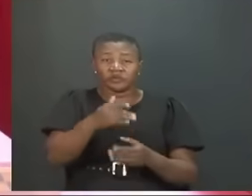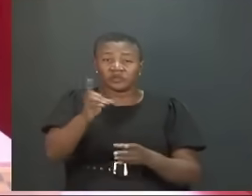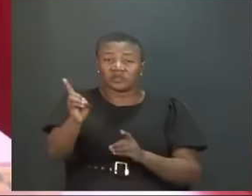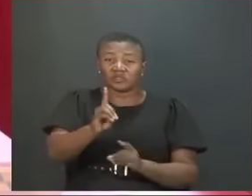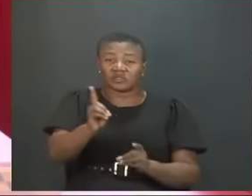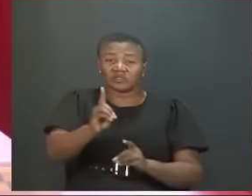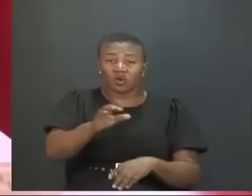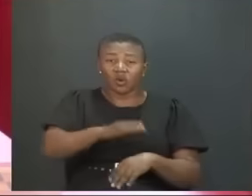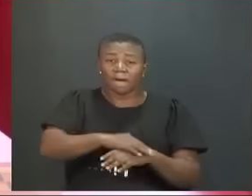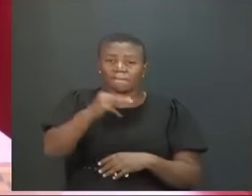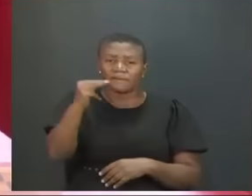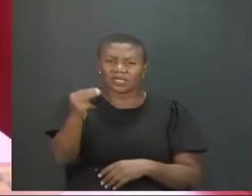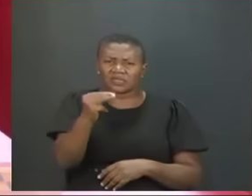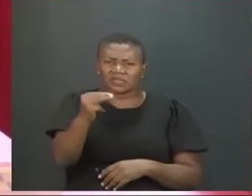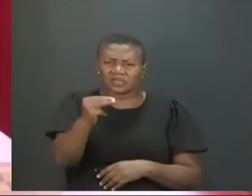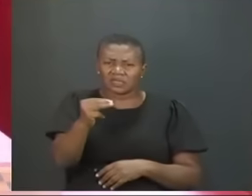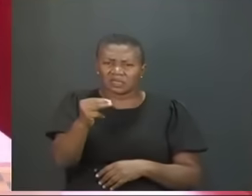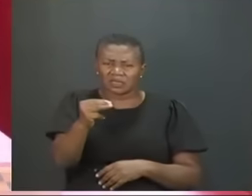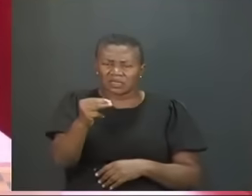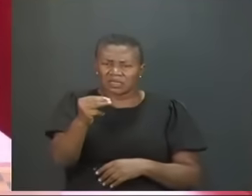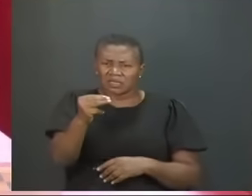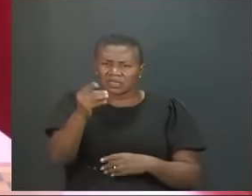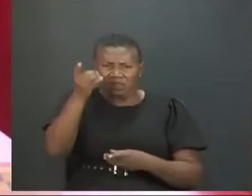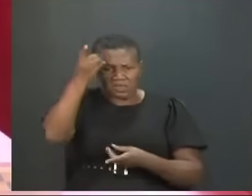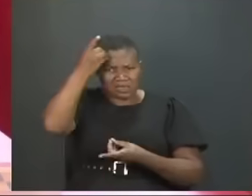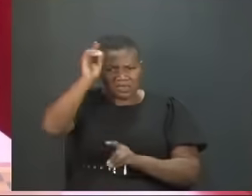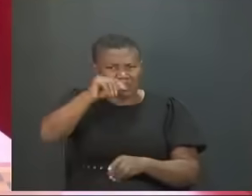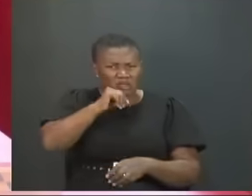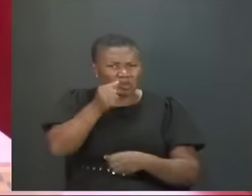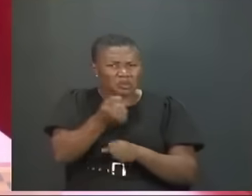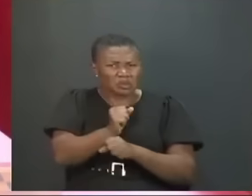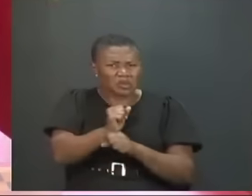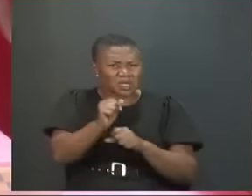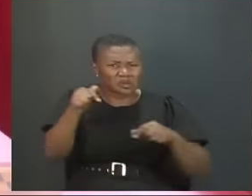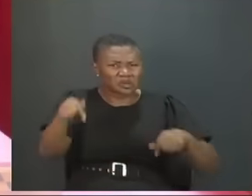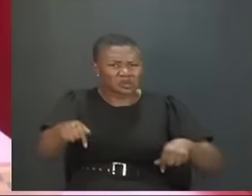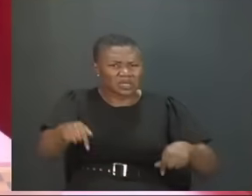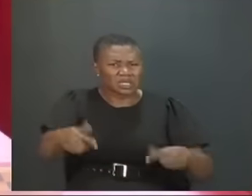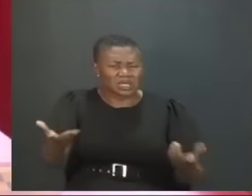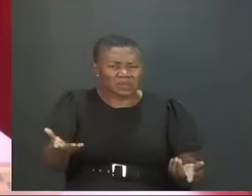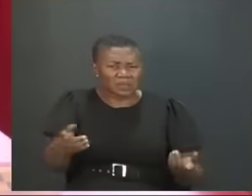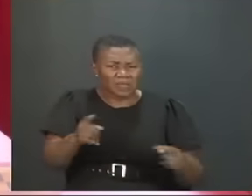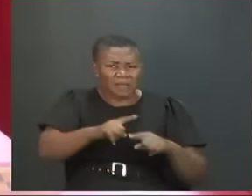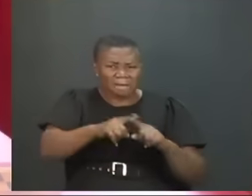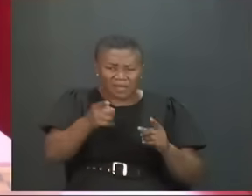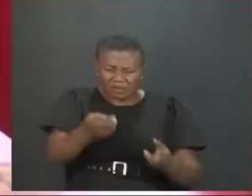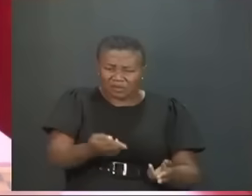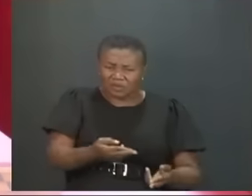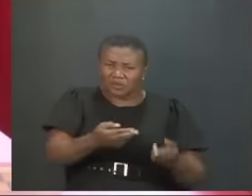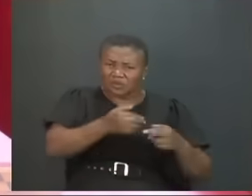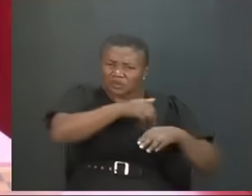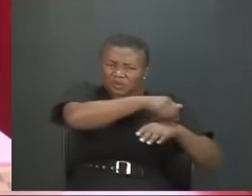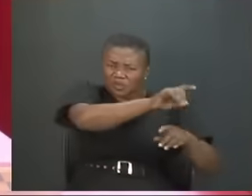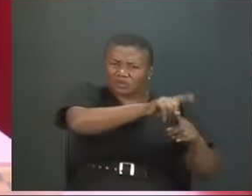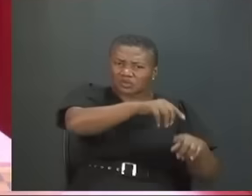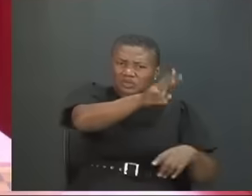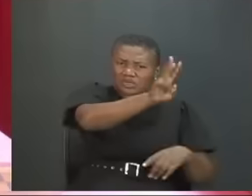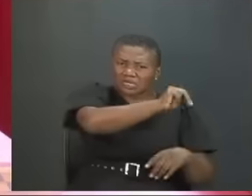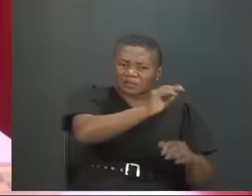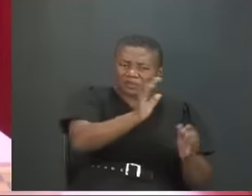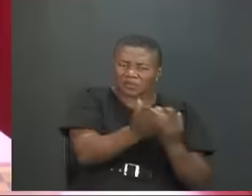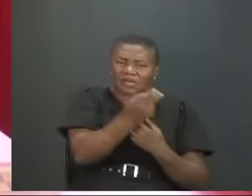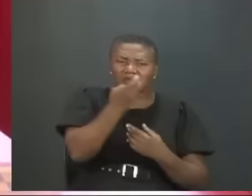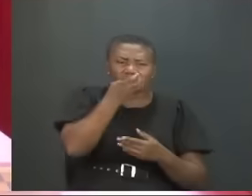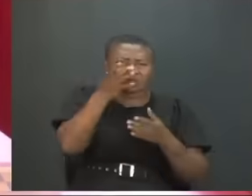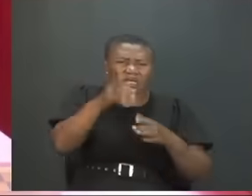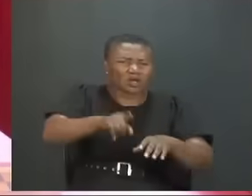decision today. It is a matter already referred by the speaker to them. So if you are going to challenge the